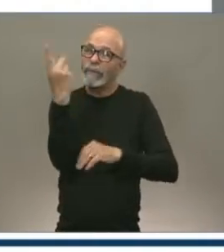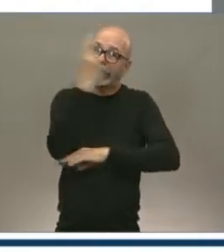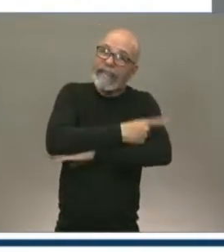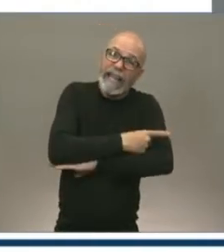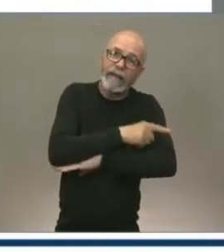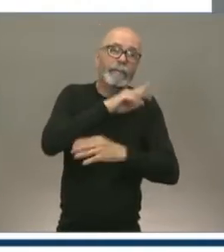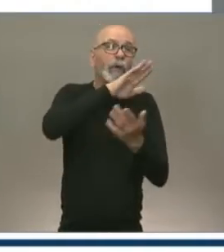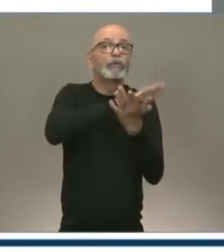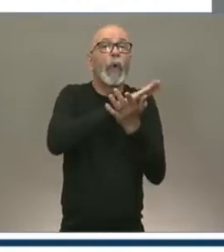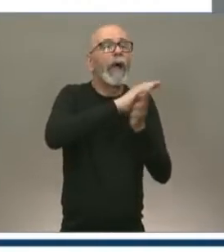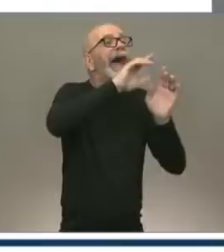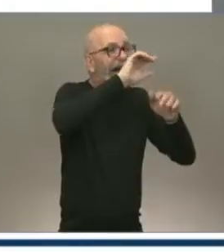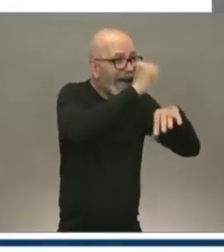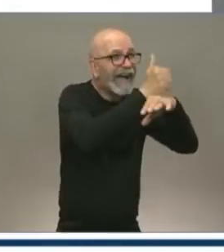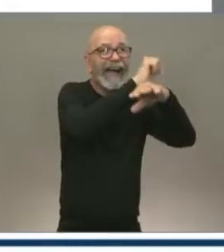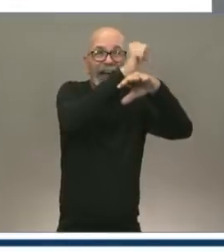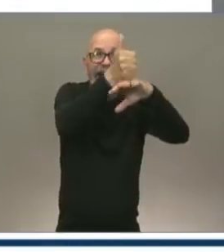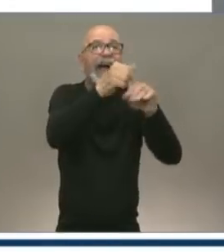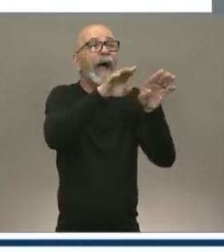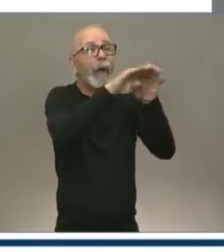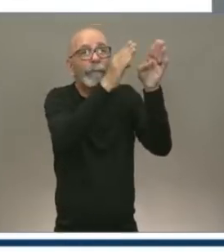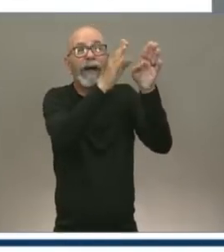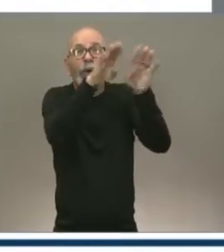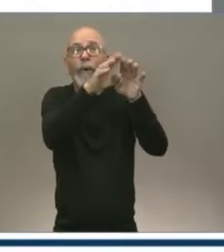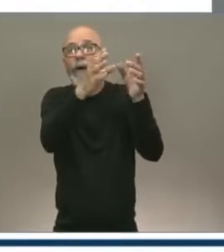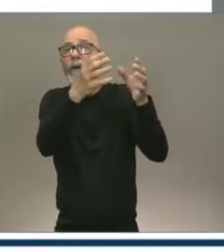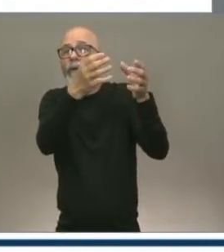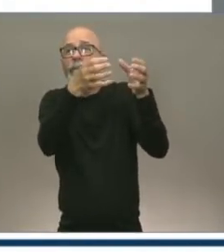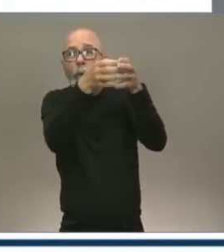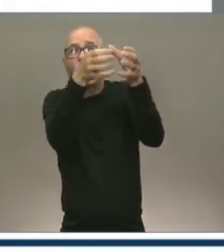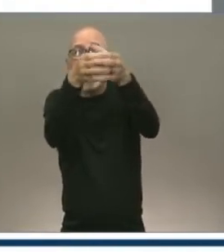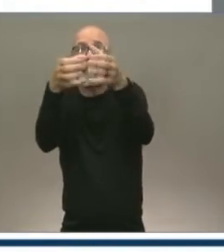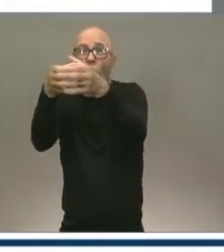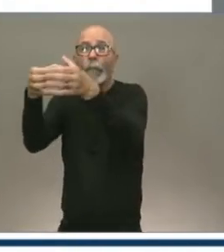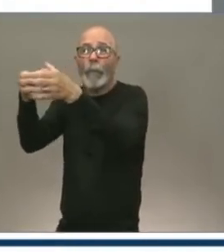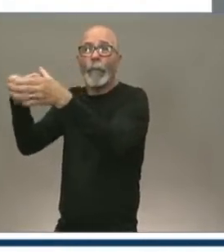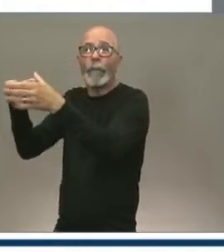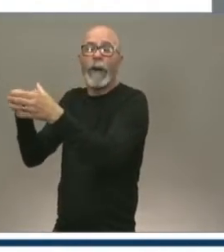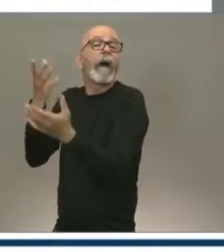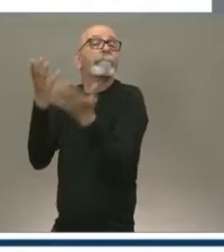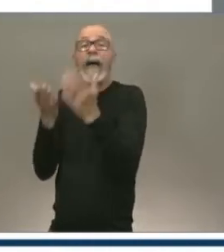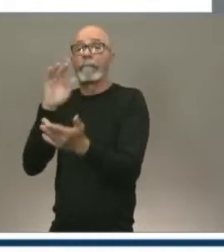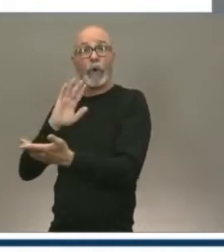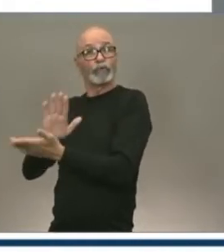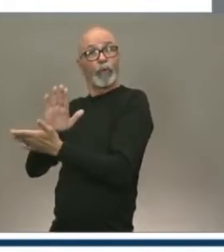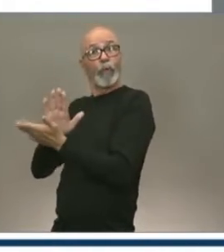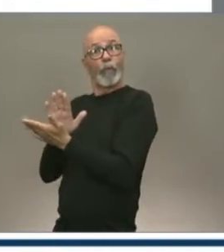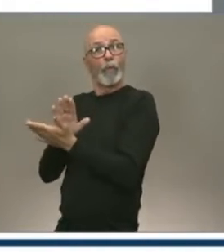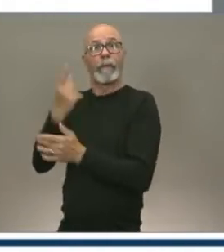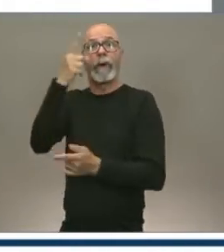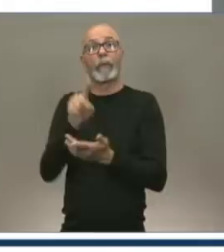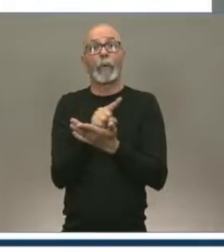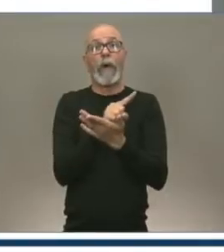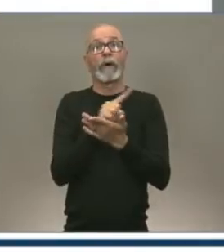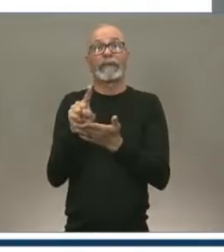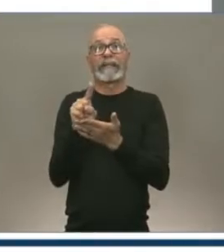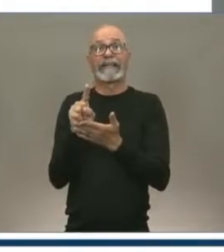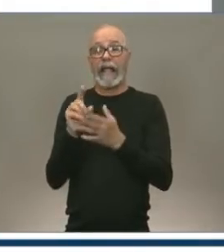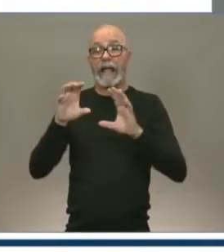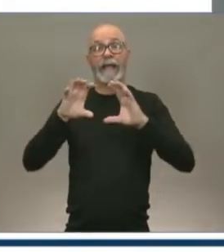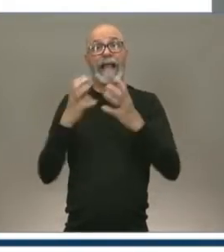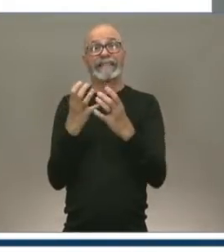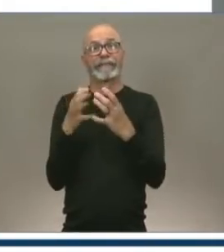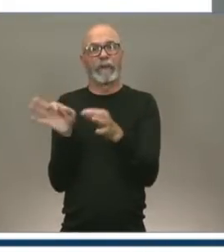Accommodating it means that secondary schools will need to end a week early this year, and more details will be shared at a local level from the